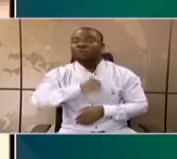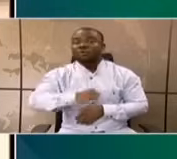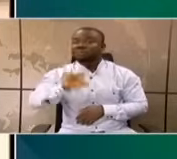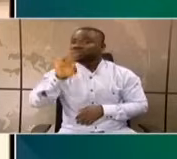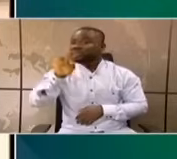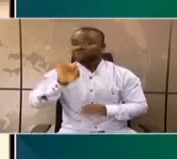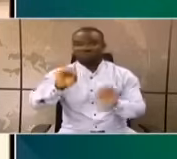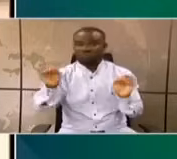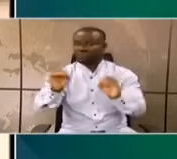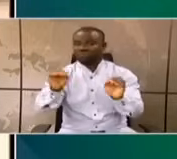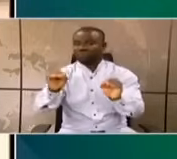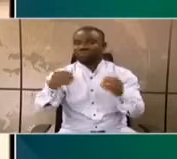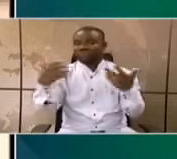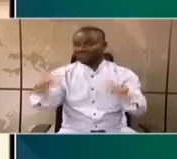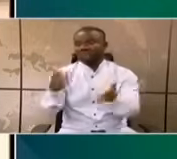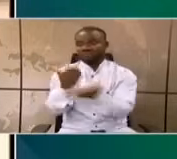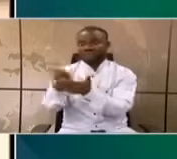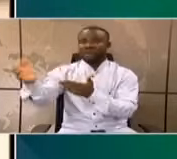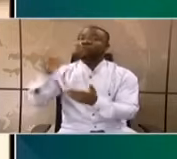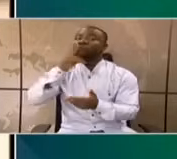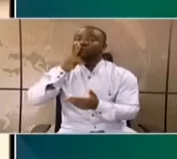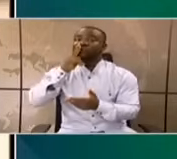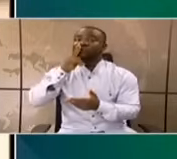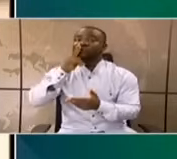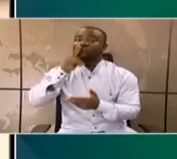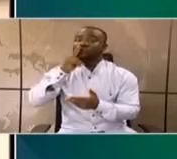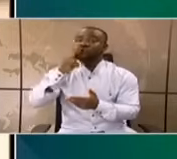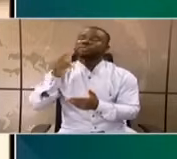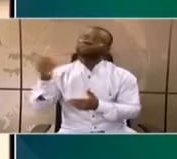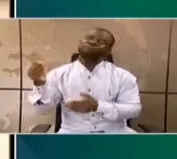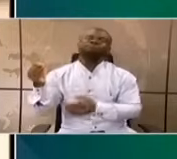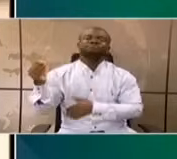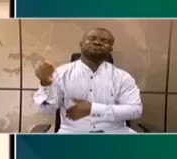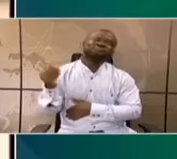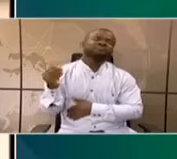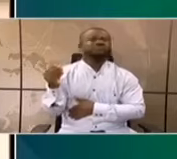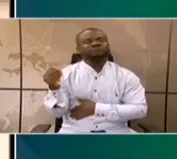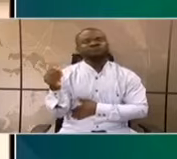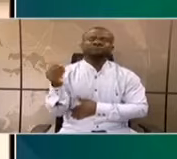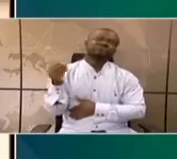makoto jot no na me de ba me du akwantimfia